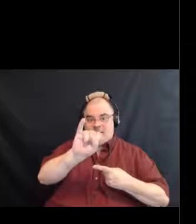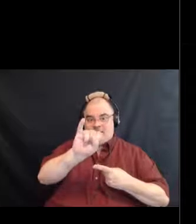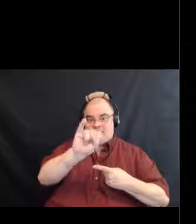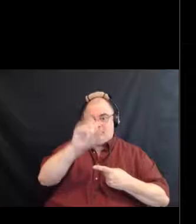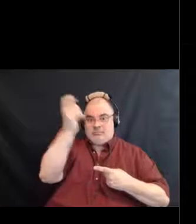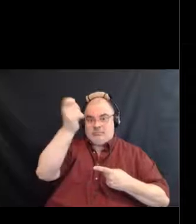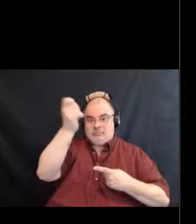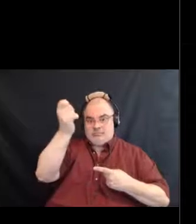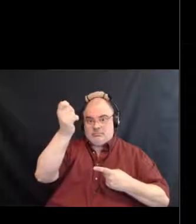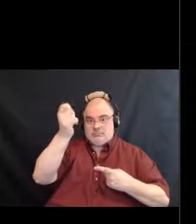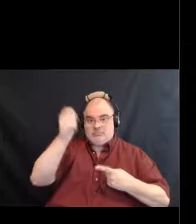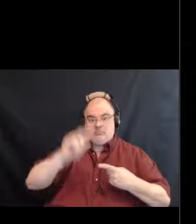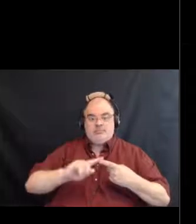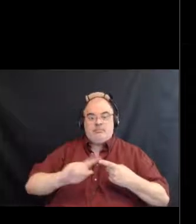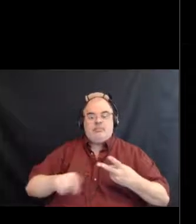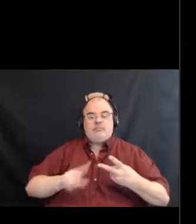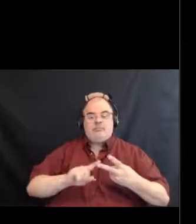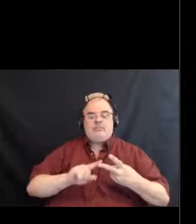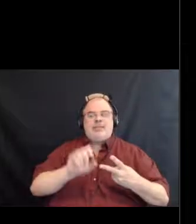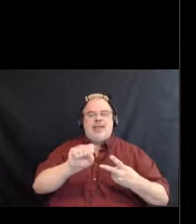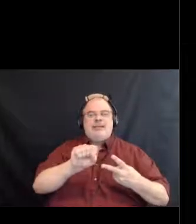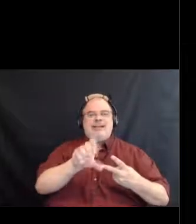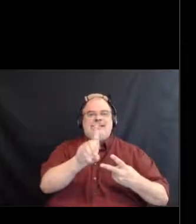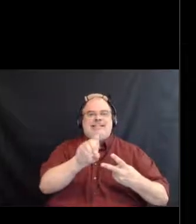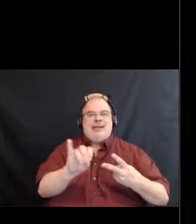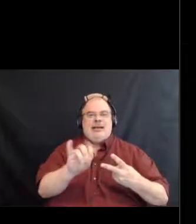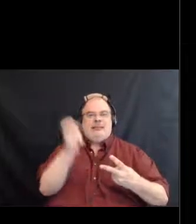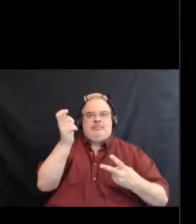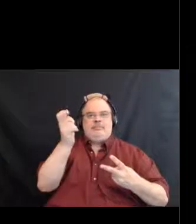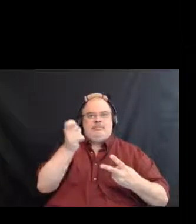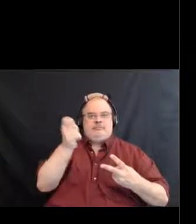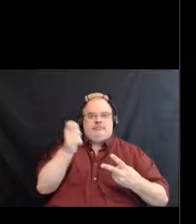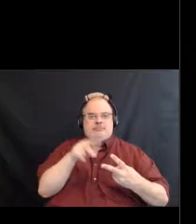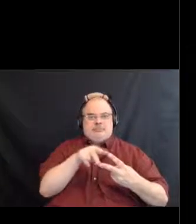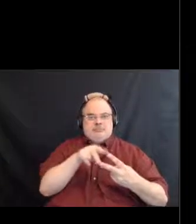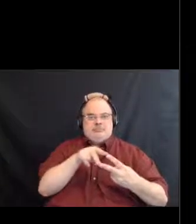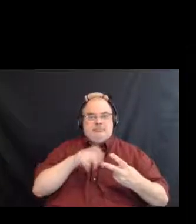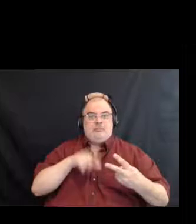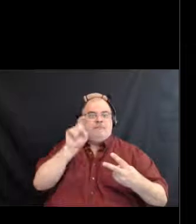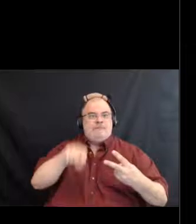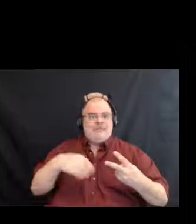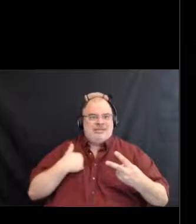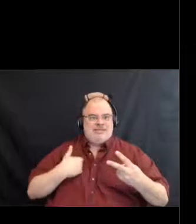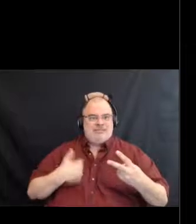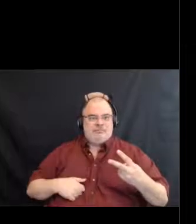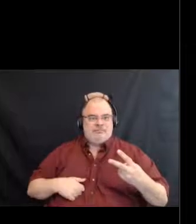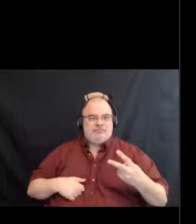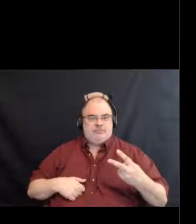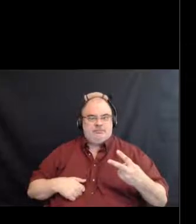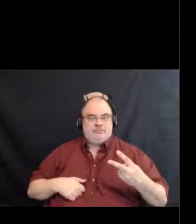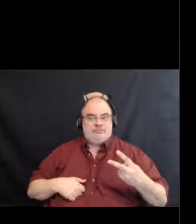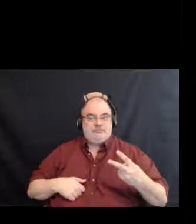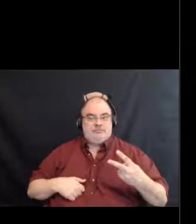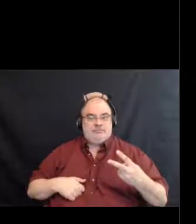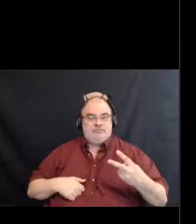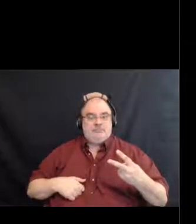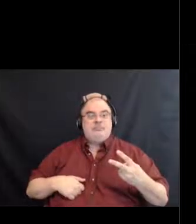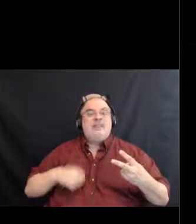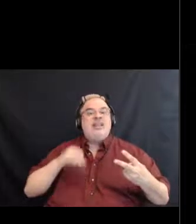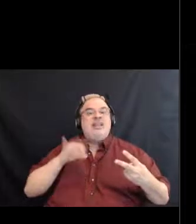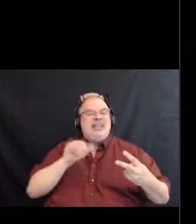Income, or Social Security Disability Insurance, SSDI. If they're not receiving either of those, then they have to